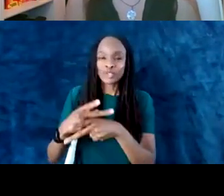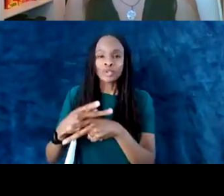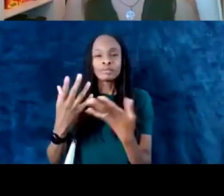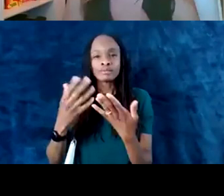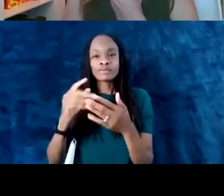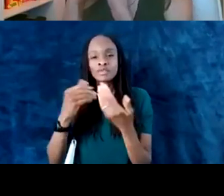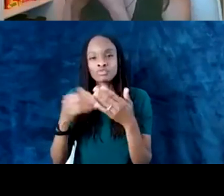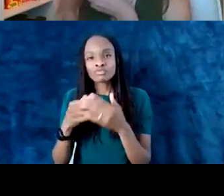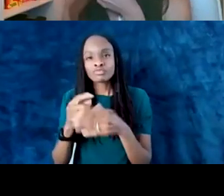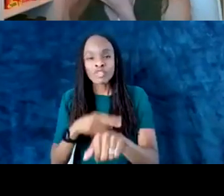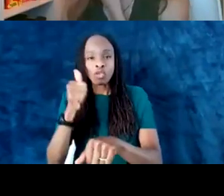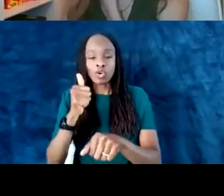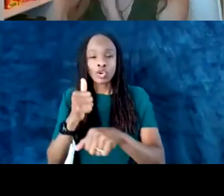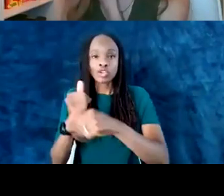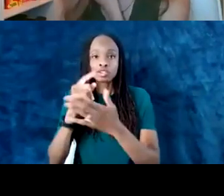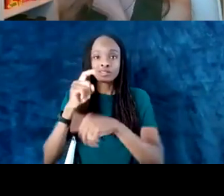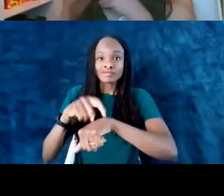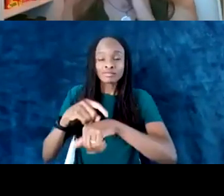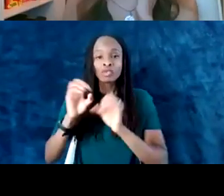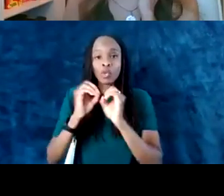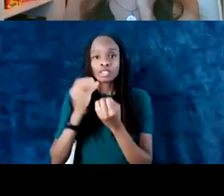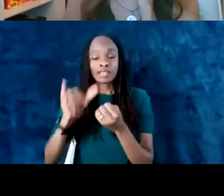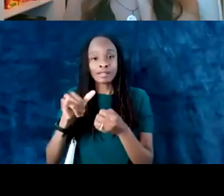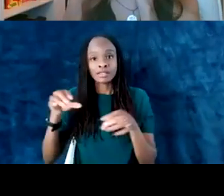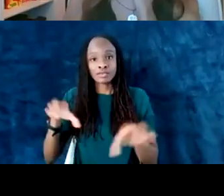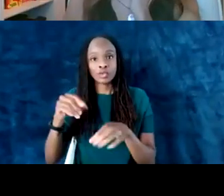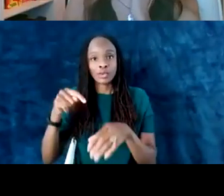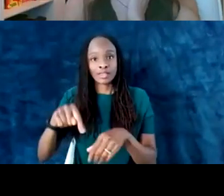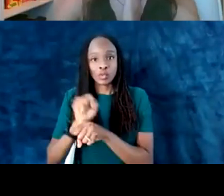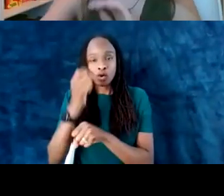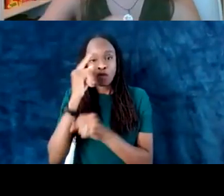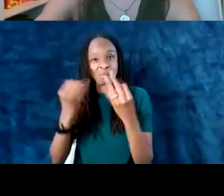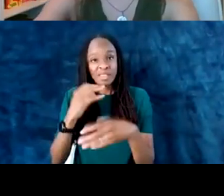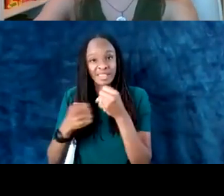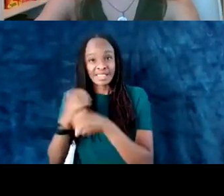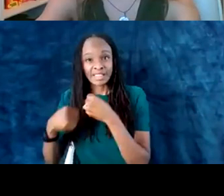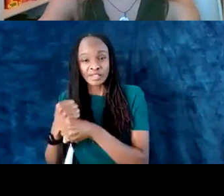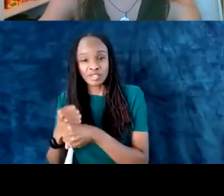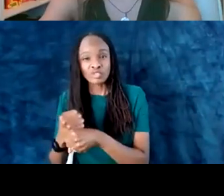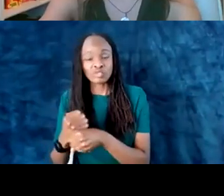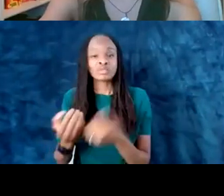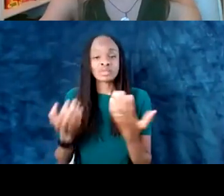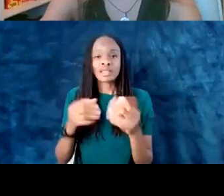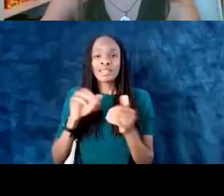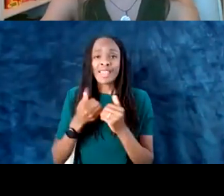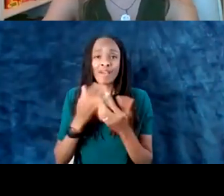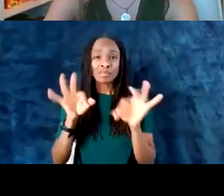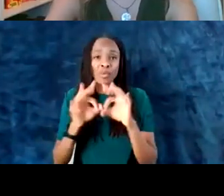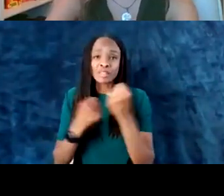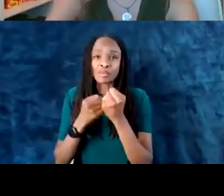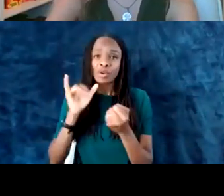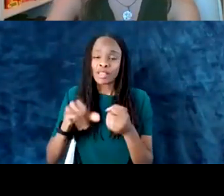doing this work for decades, and how critical it is to continue to support that work to